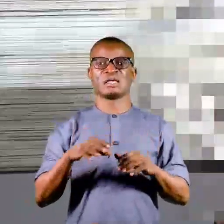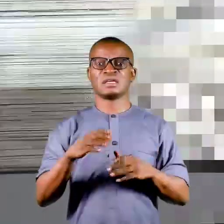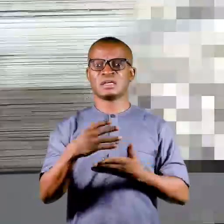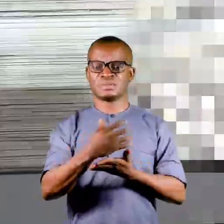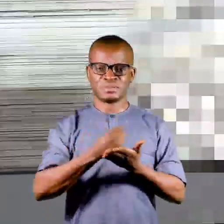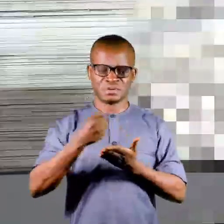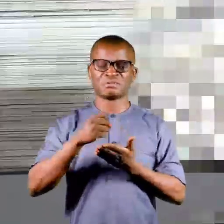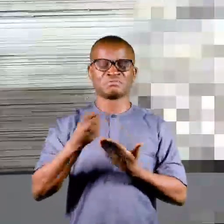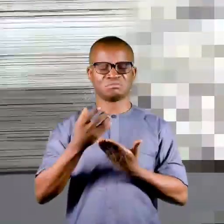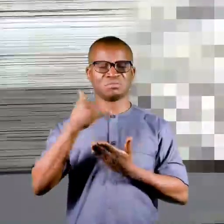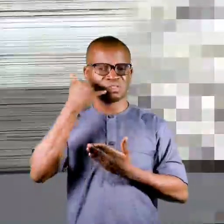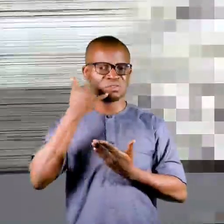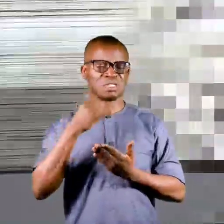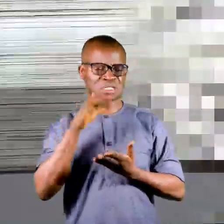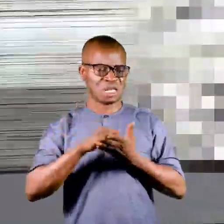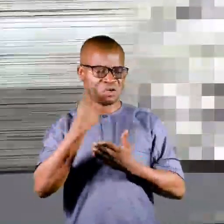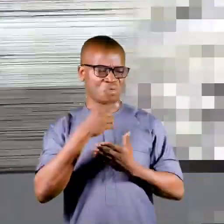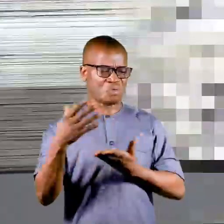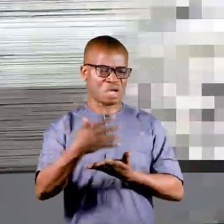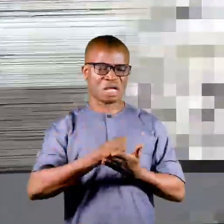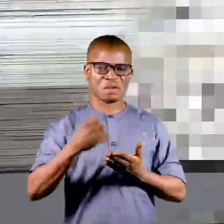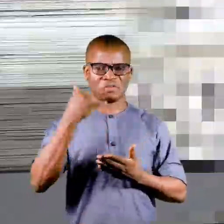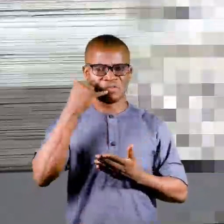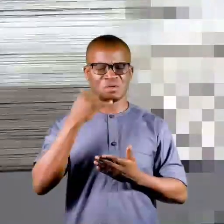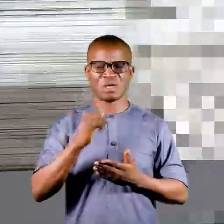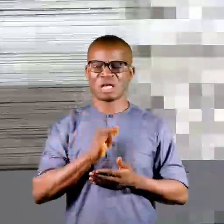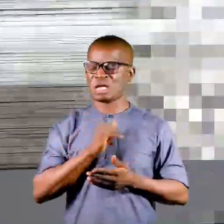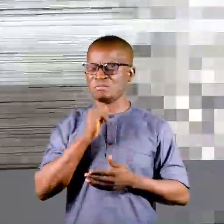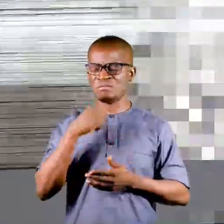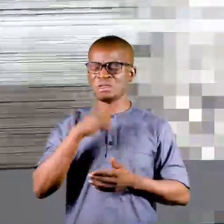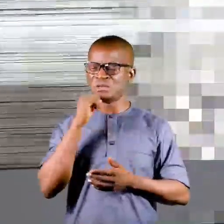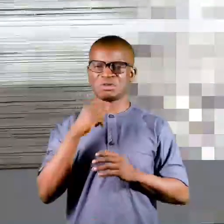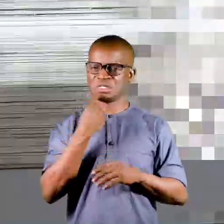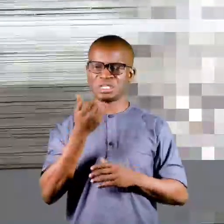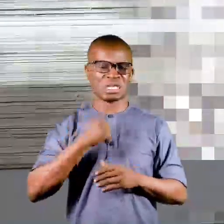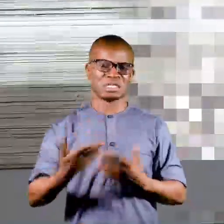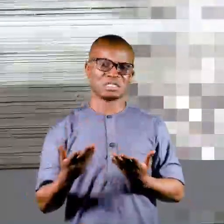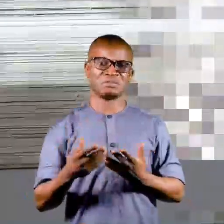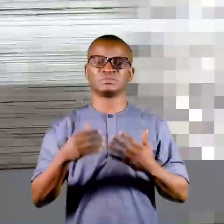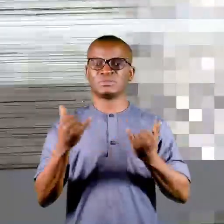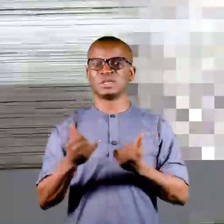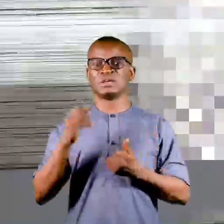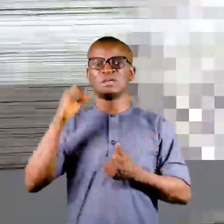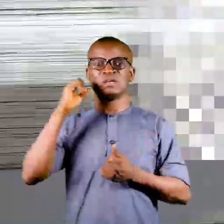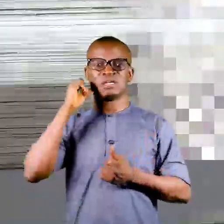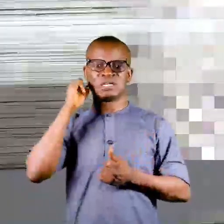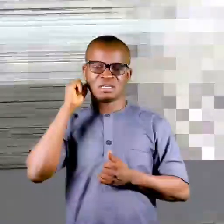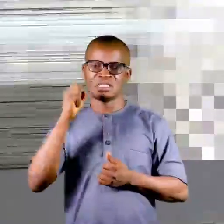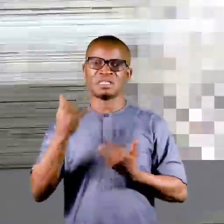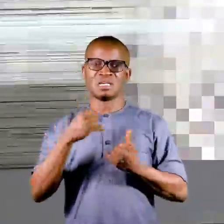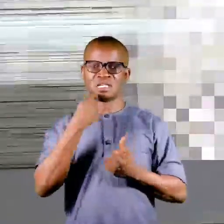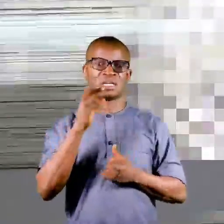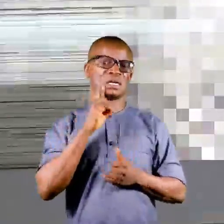I keep it. Now I see the person who carry the phone. I did not answer, I did not say anything. That is me that carry the phone. Now tell